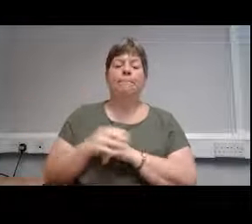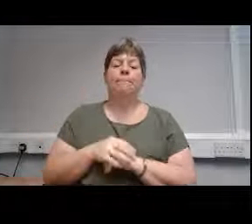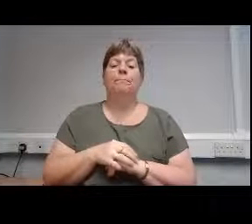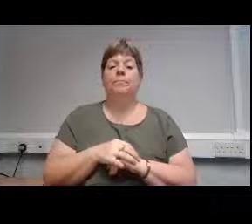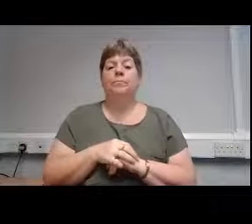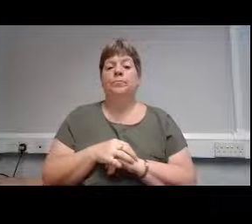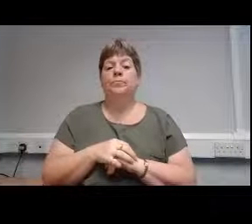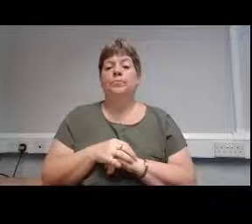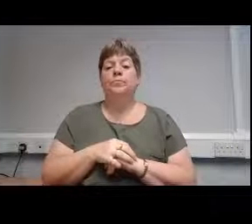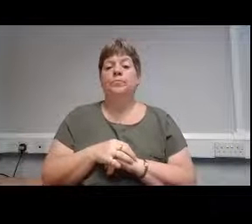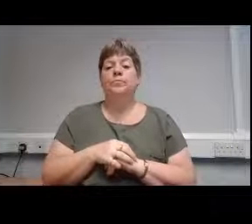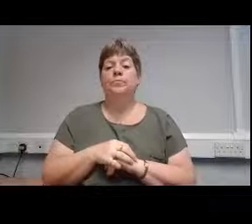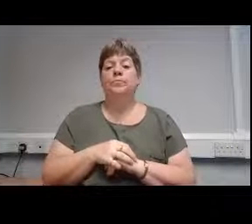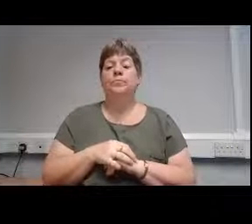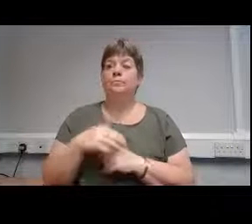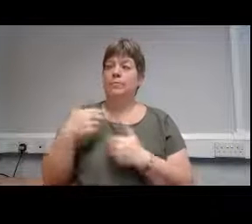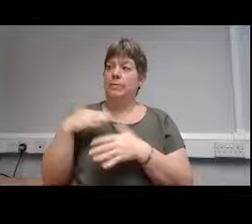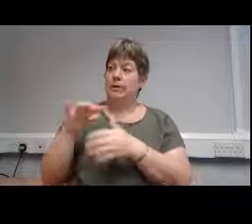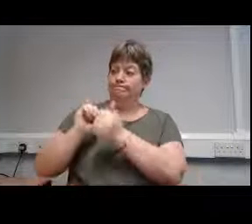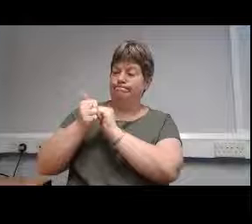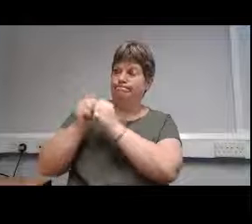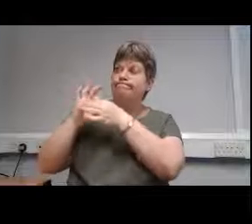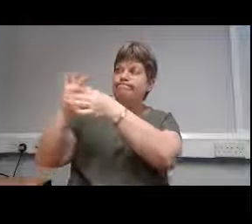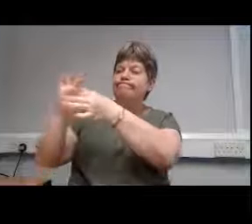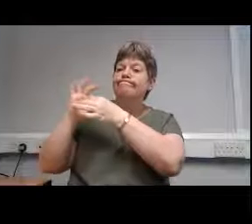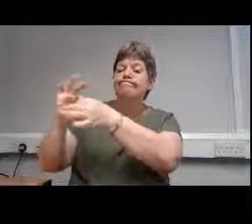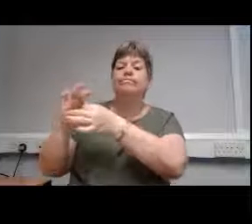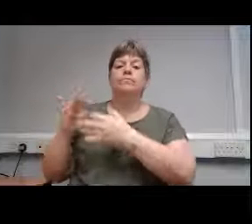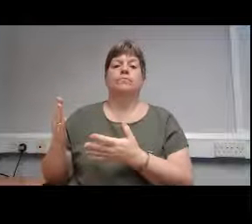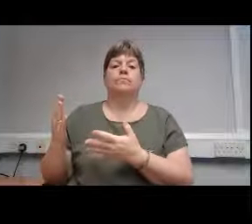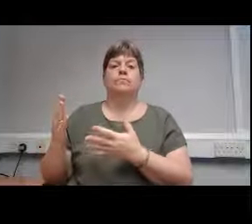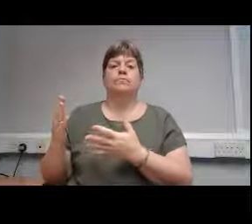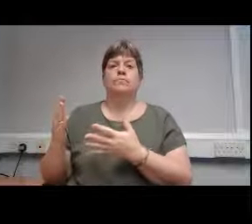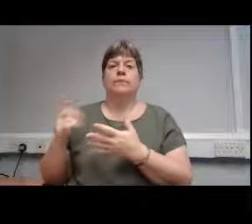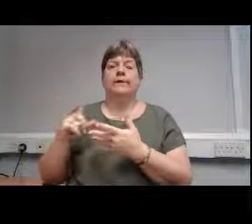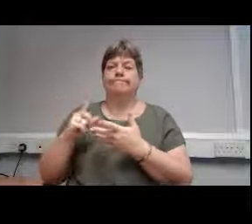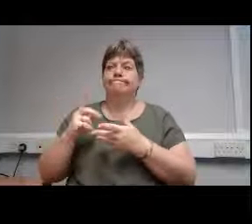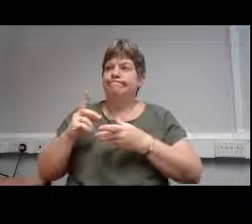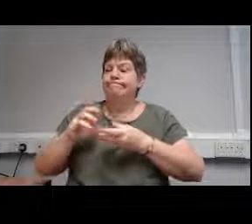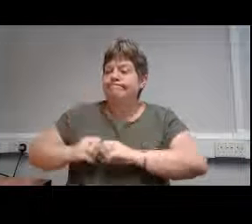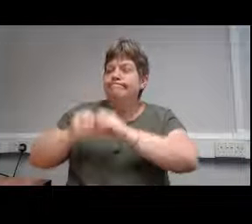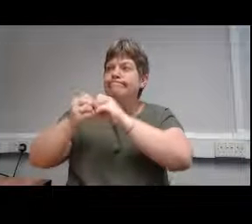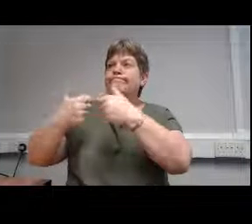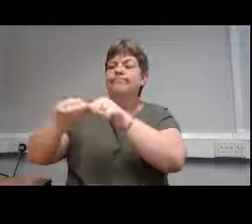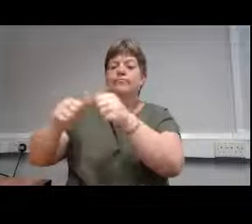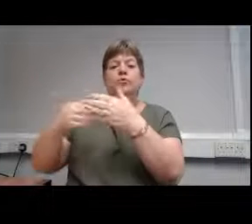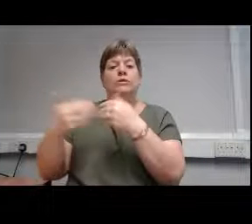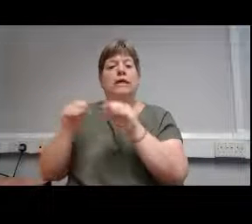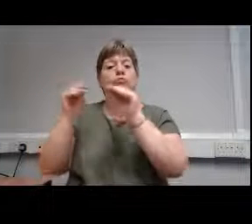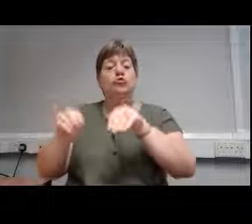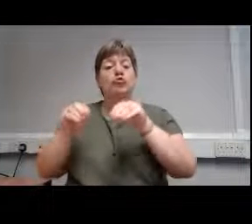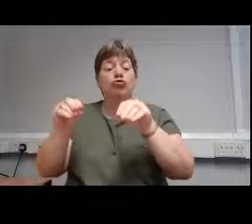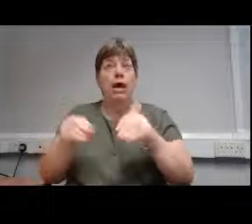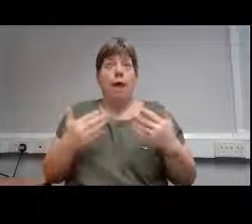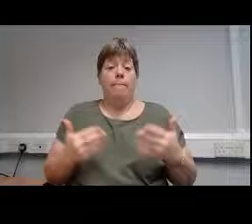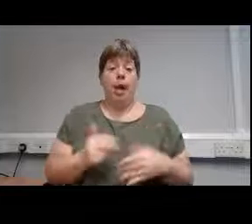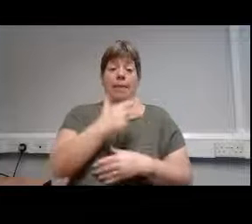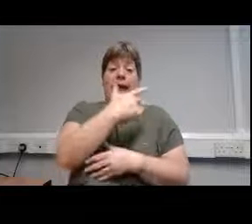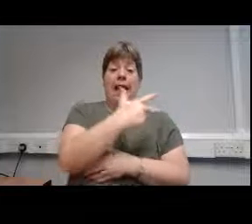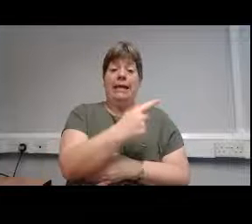organisation. We've collaborated with Live Well with Pain and procured some training from them, and currently we've got 81